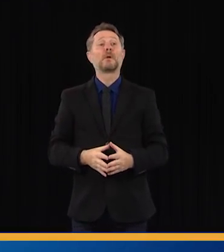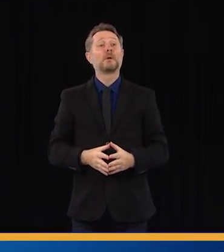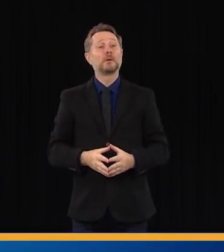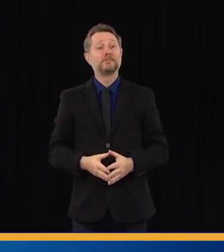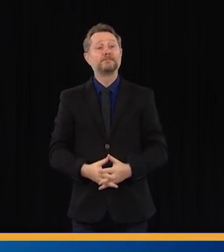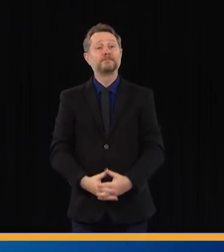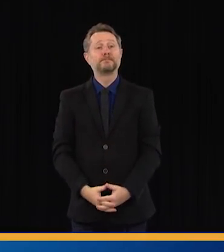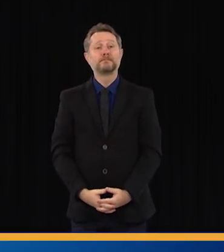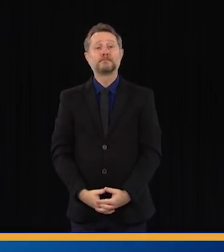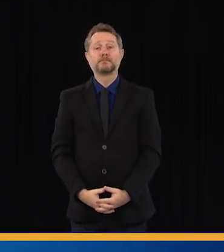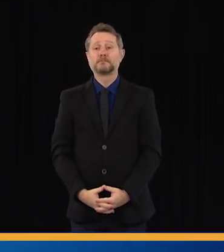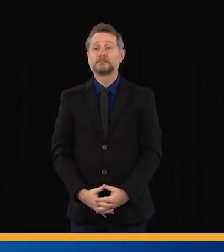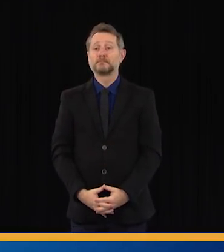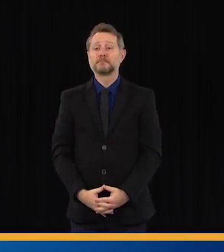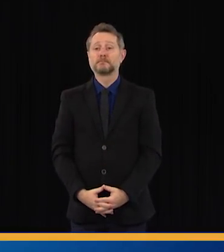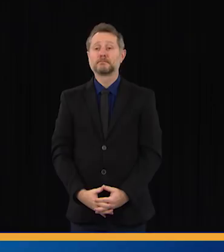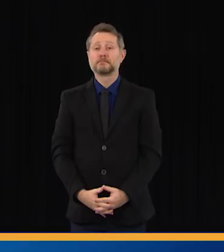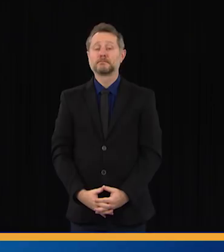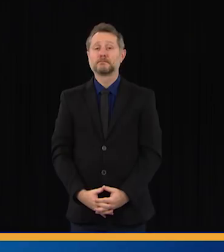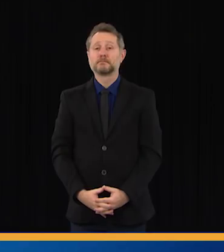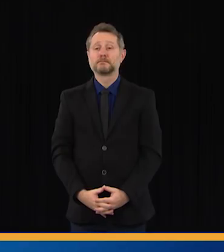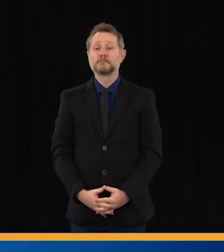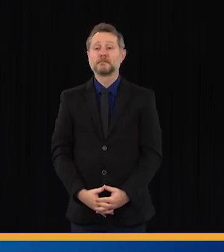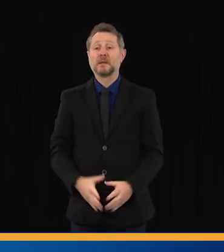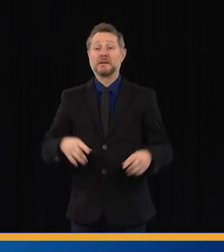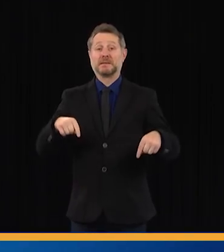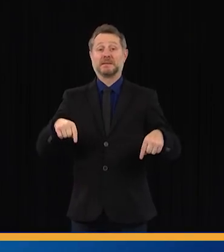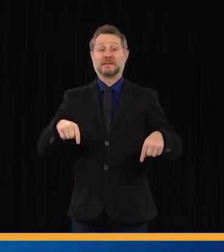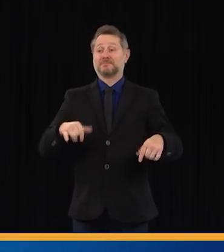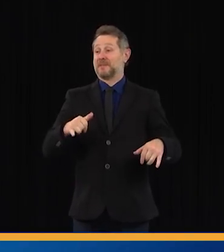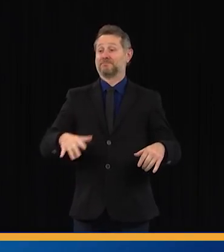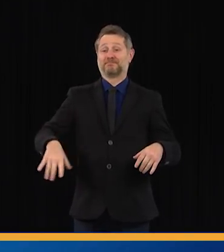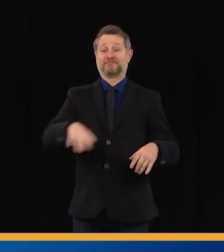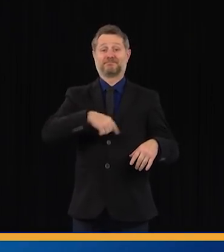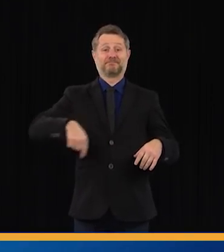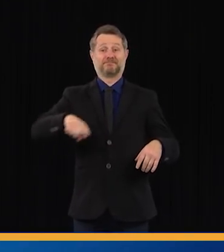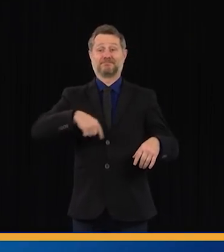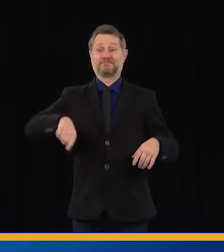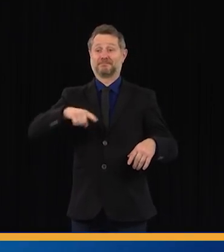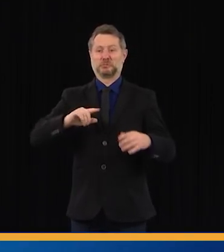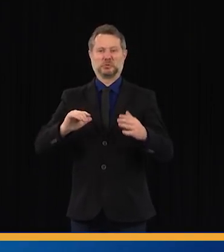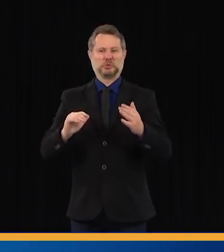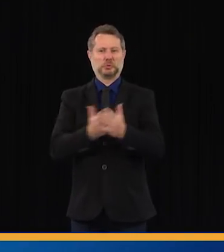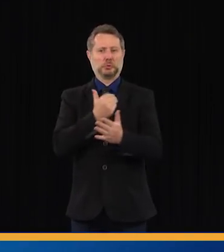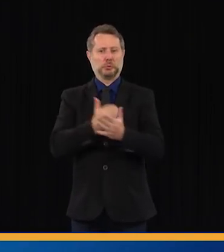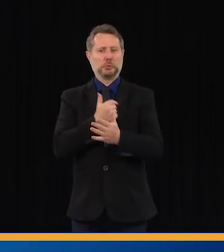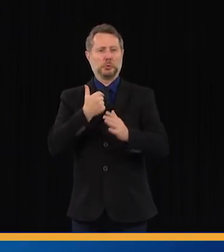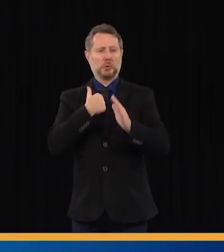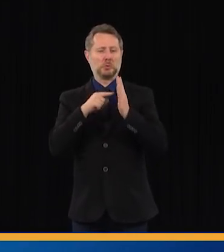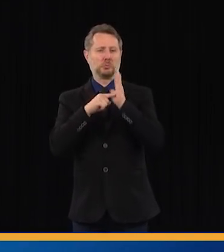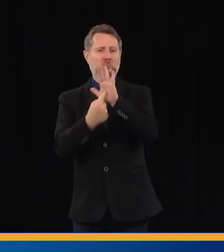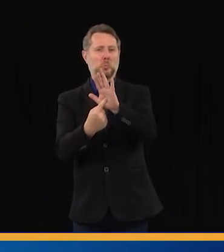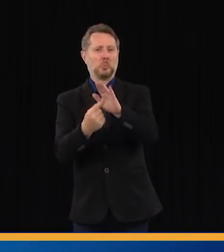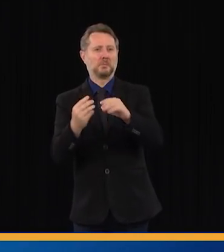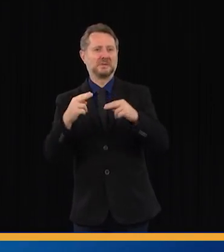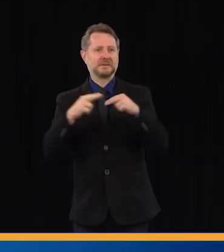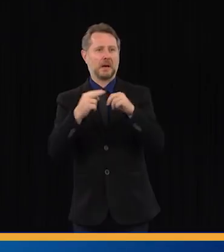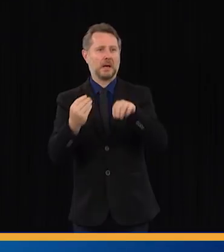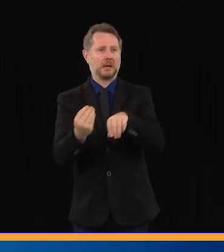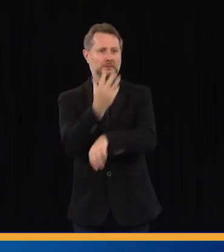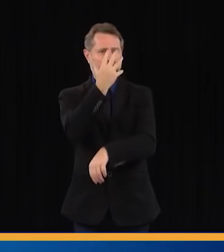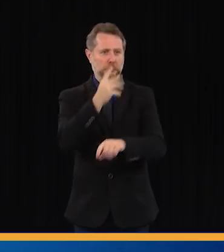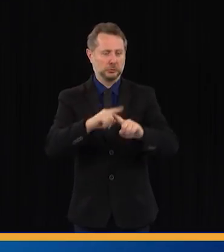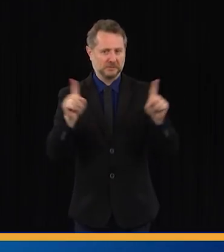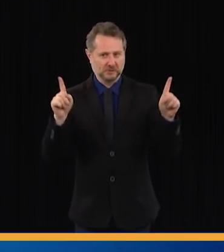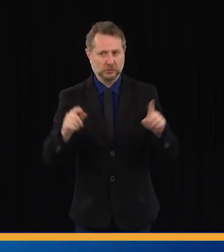This is a new take on it. We talk about net hospitalizations. This is the number